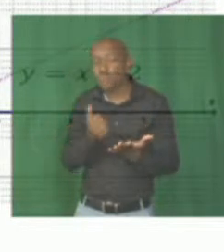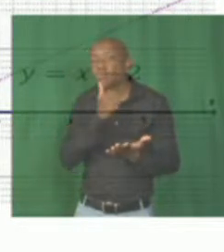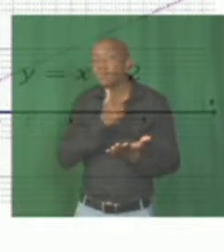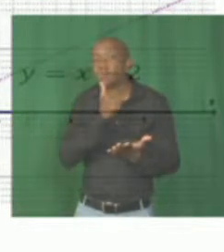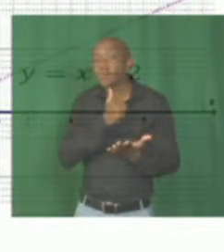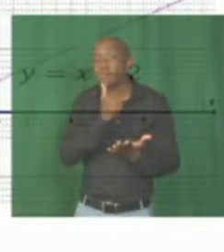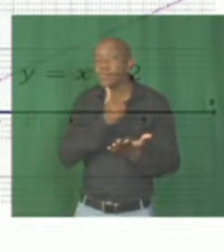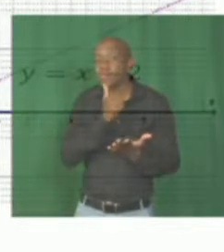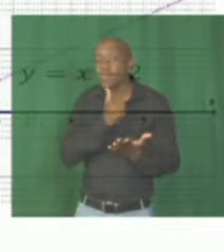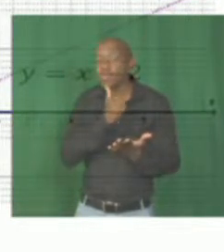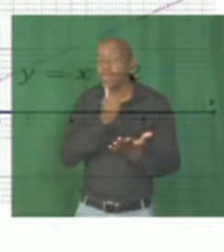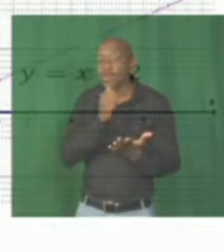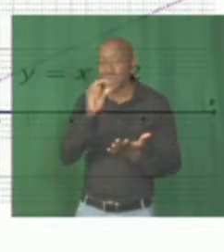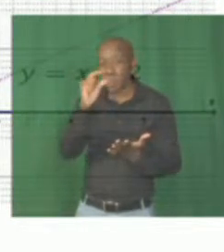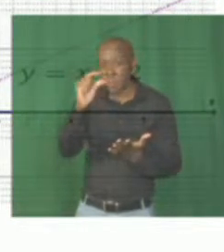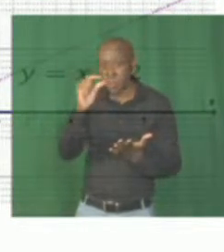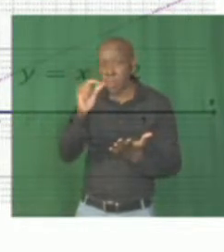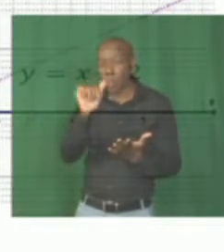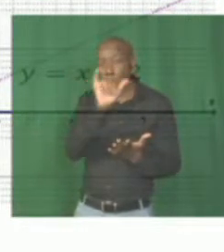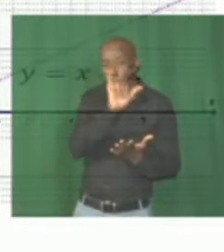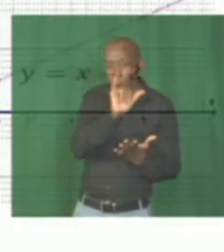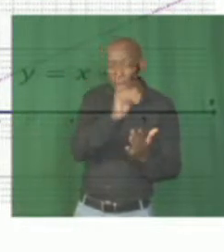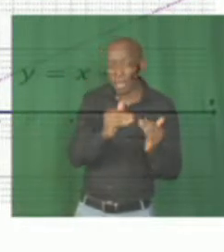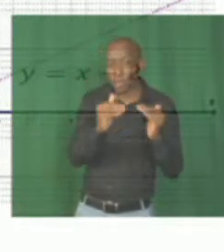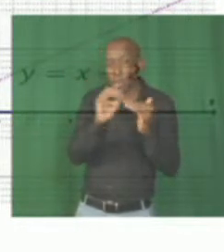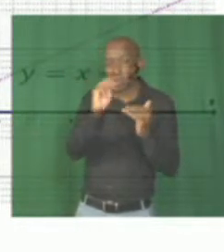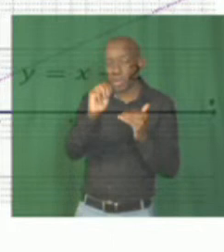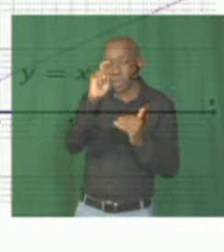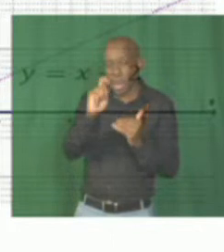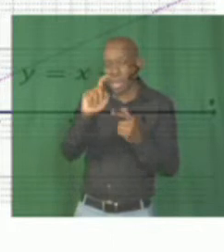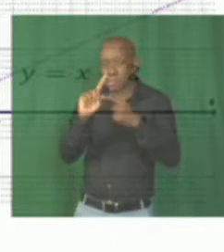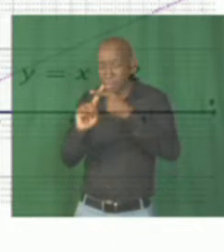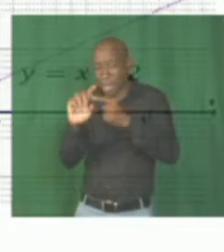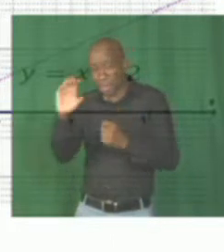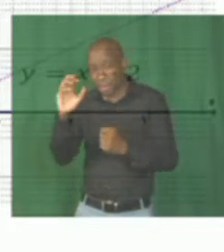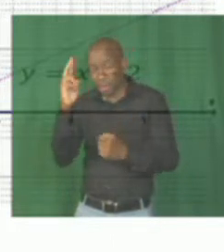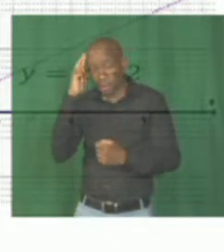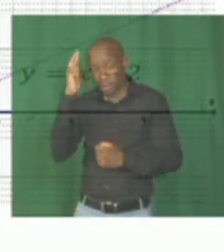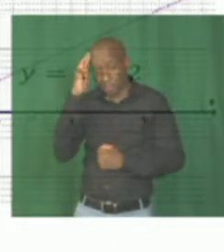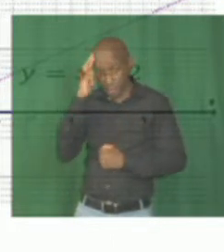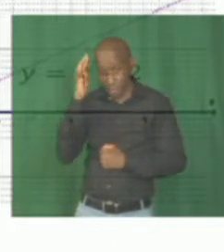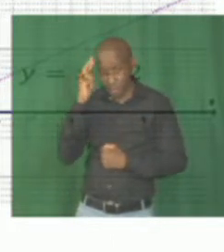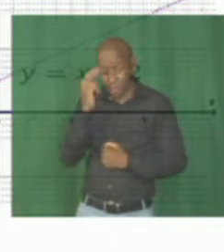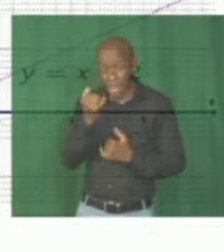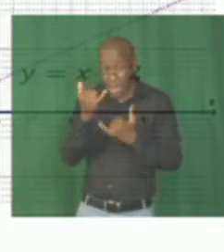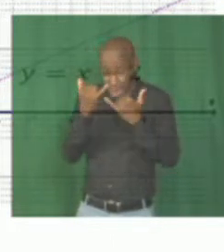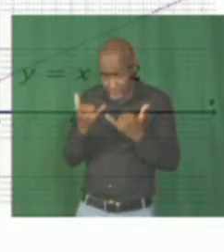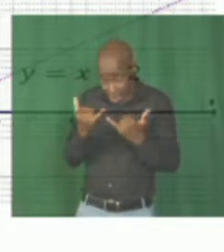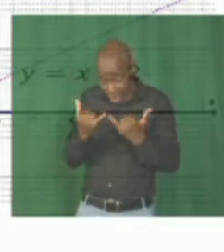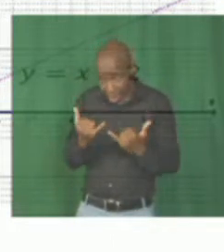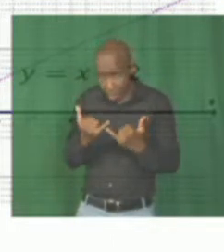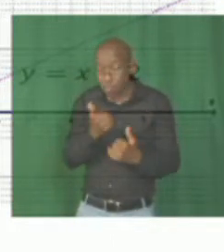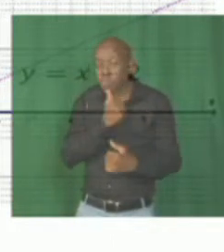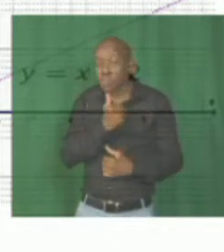using the gradient intercept form, y is equal to mx plus c. From here now, if we are